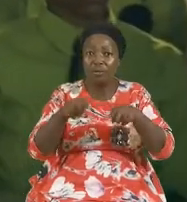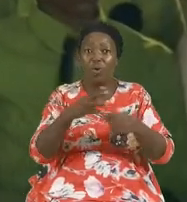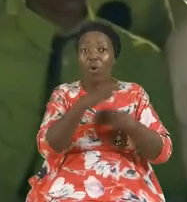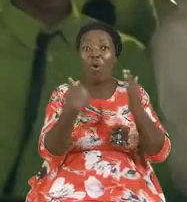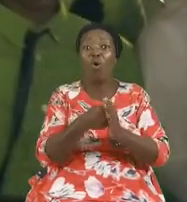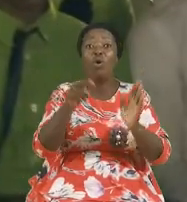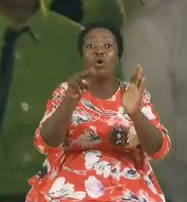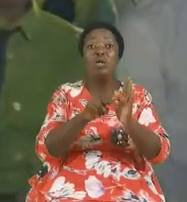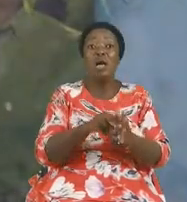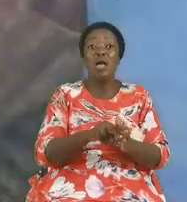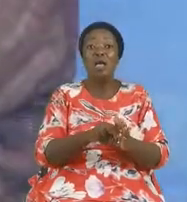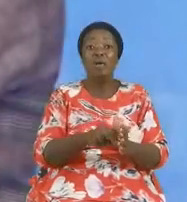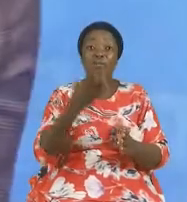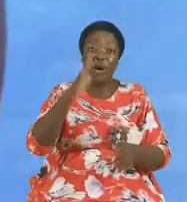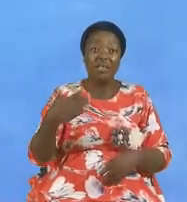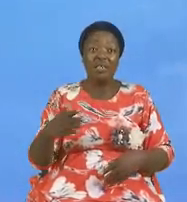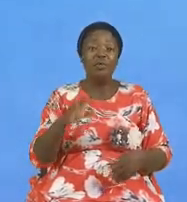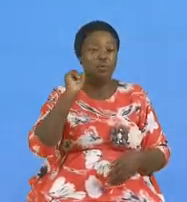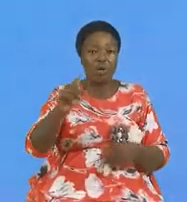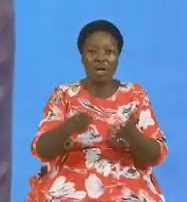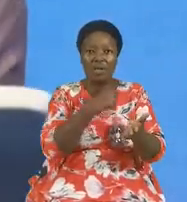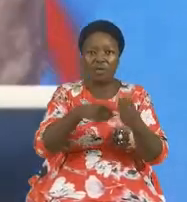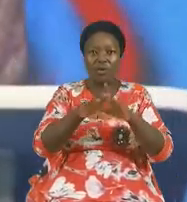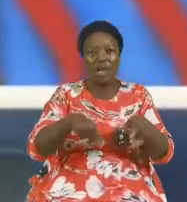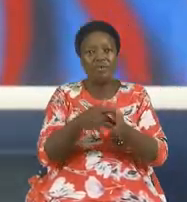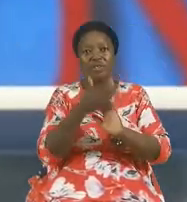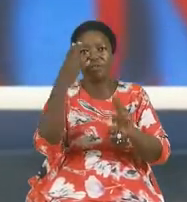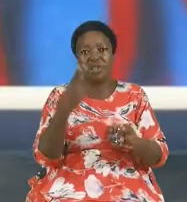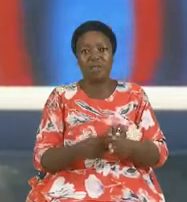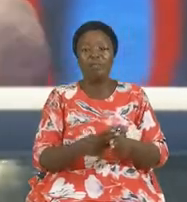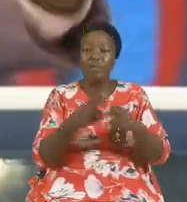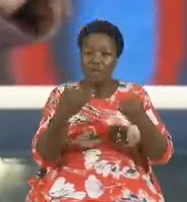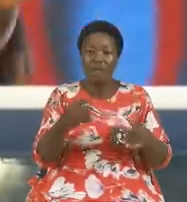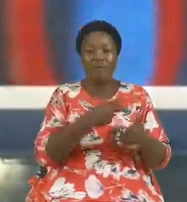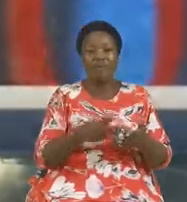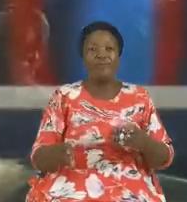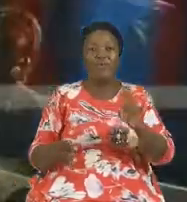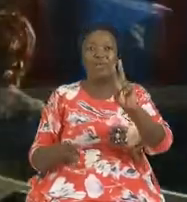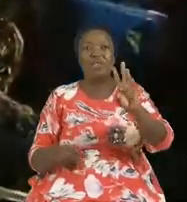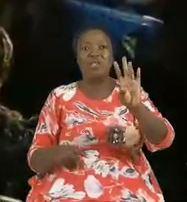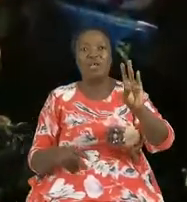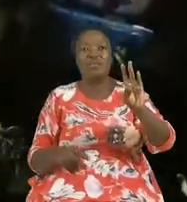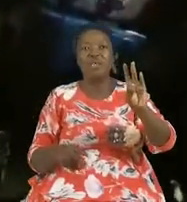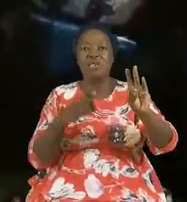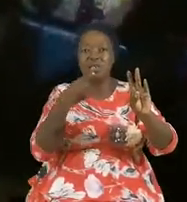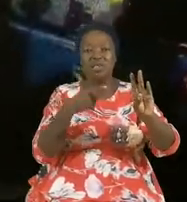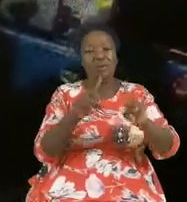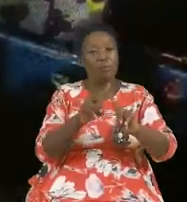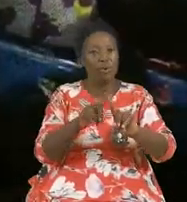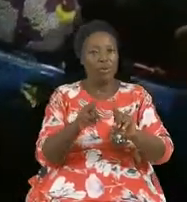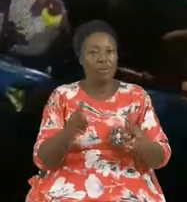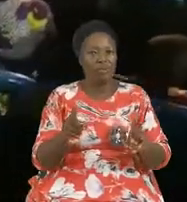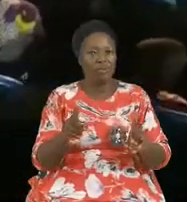the direction you ought to go, every negative sin totally cancelled in your life in Jesus' name. And then in